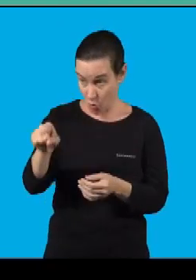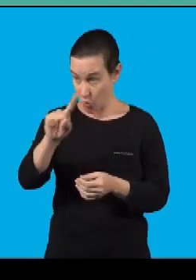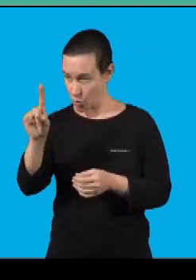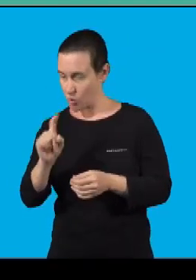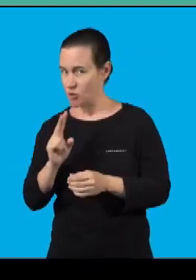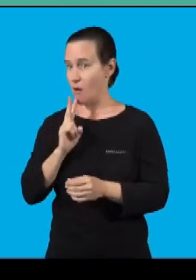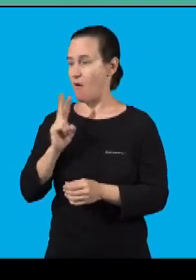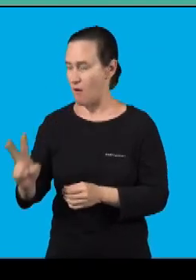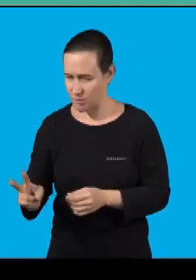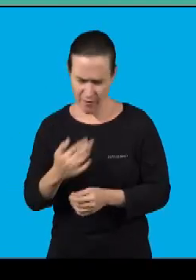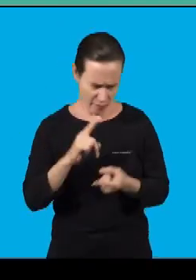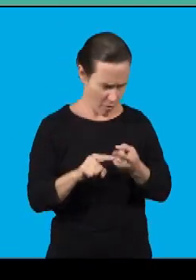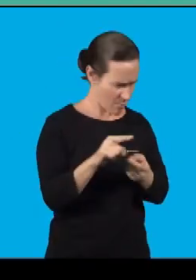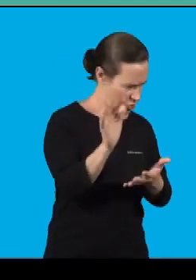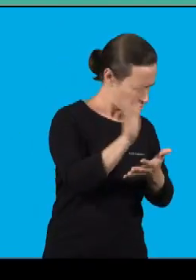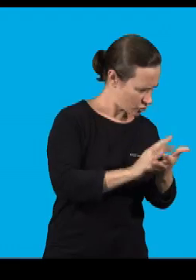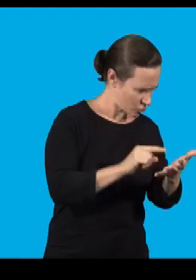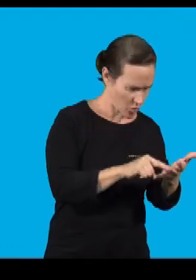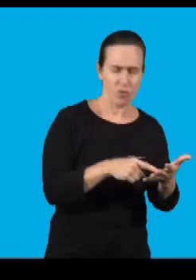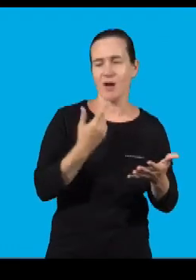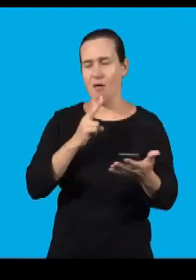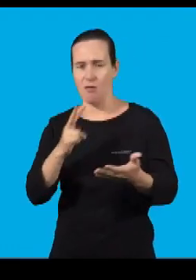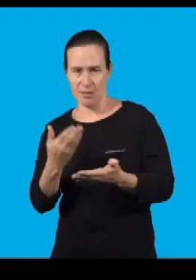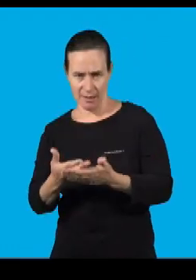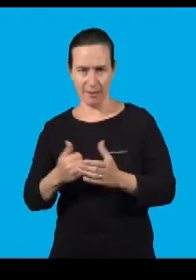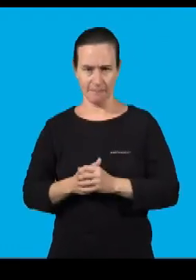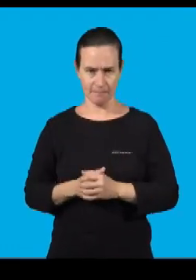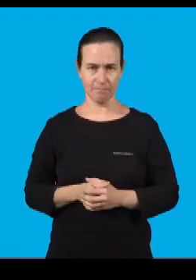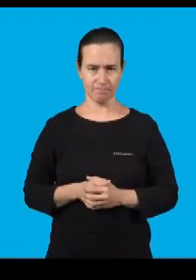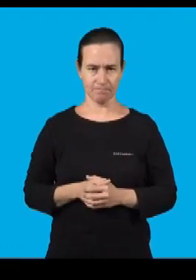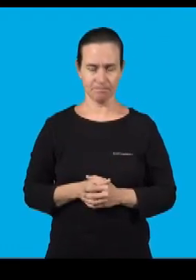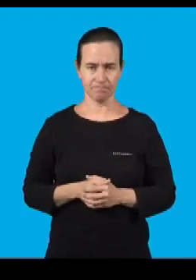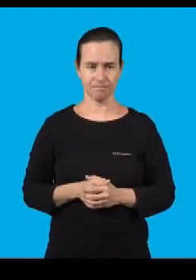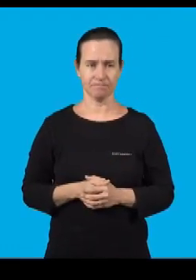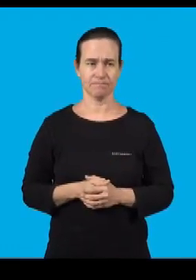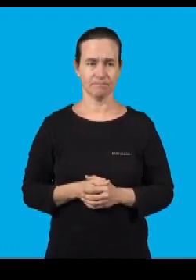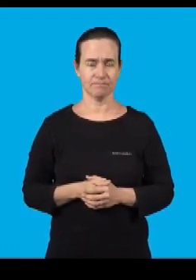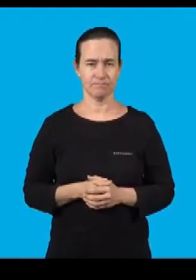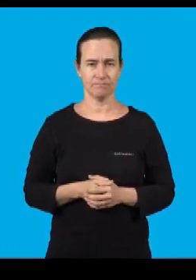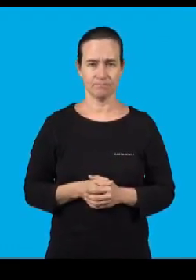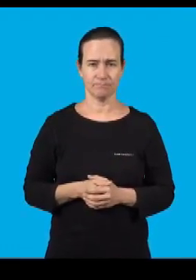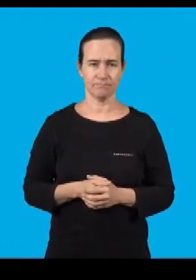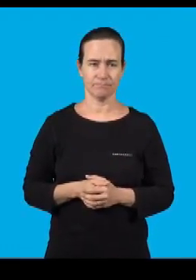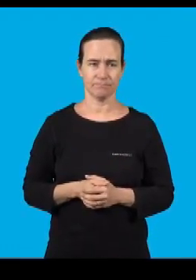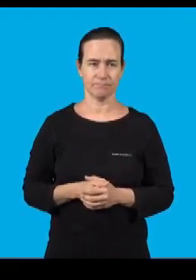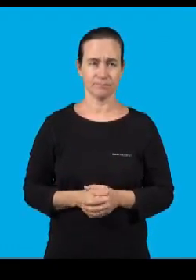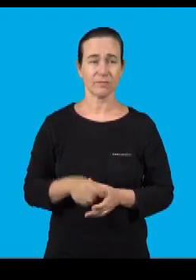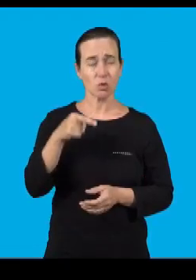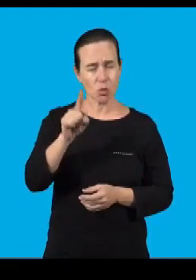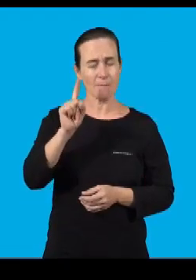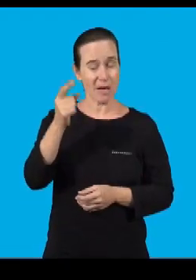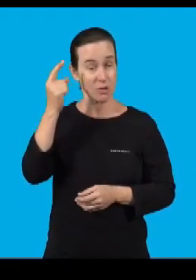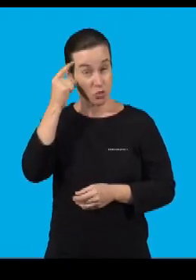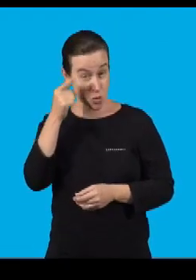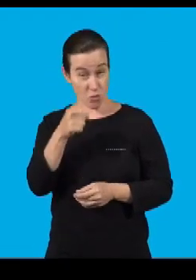evidence given to you in questions, all right? Now, to answer questions, you must know what to expect, all right? So